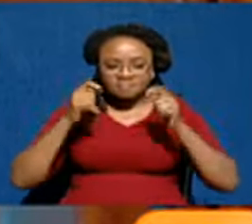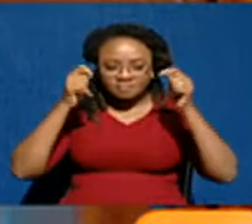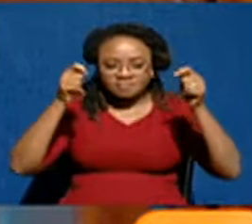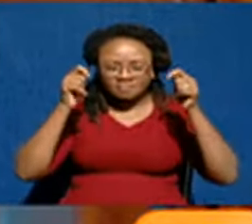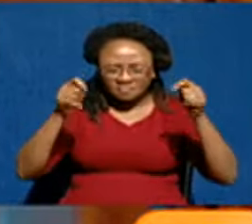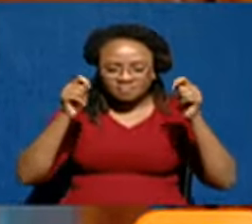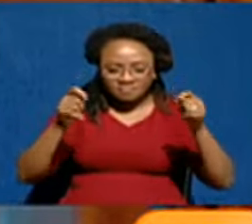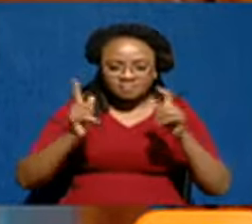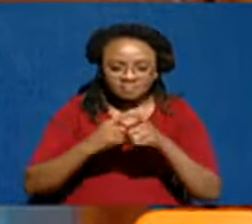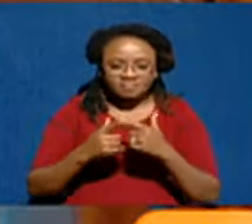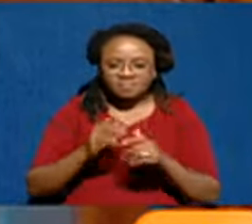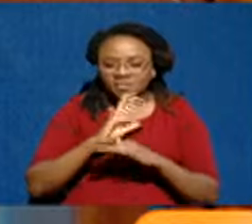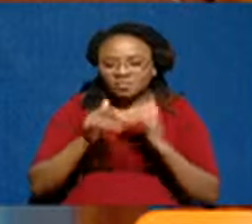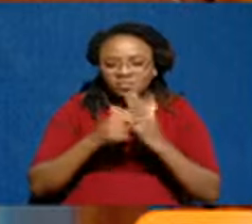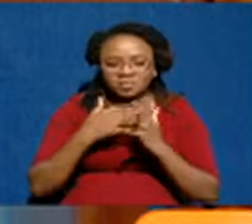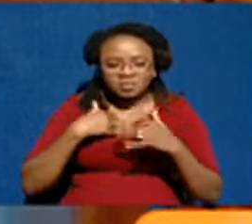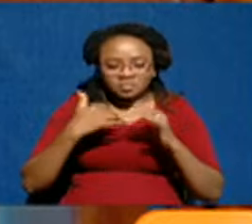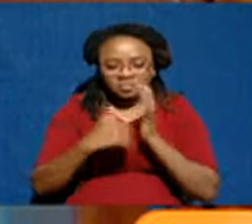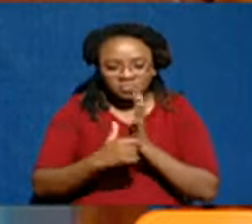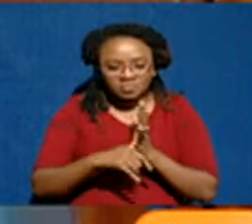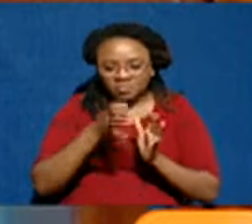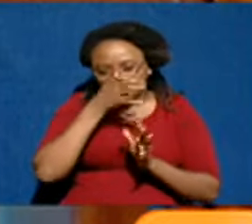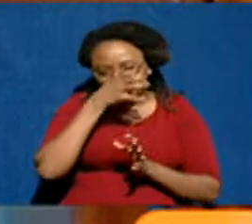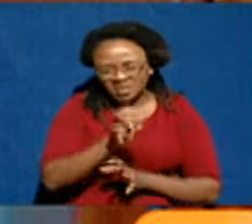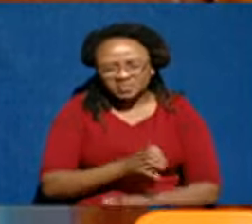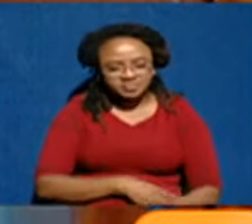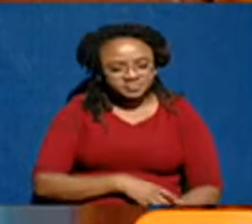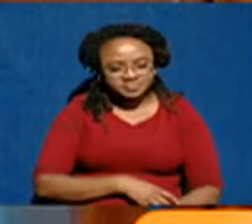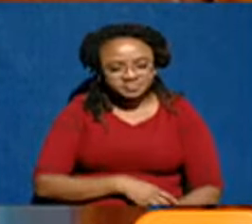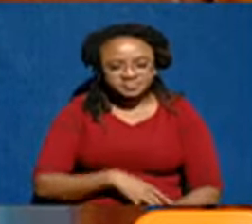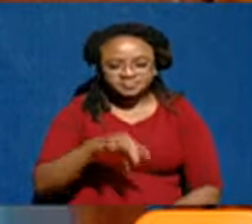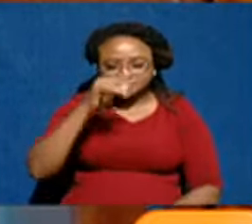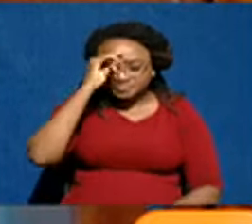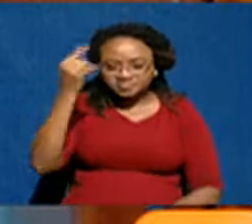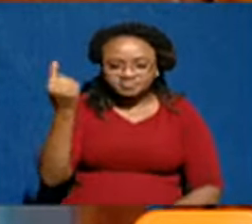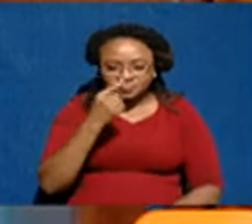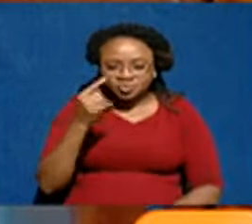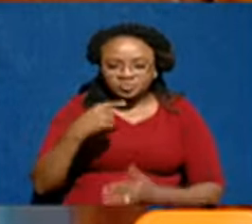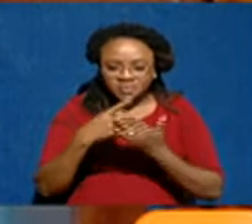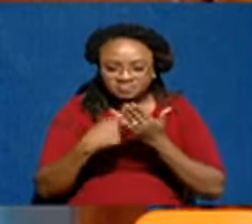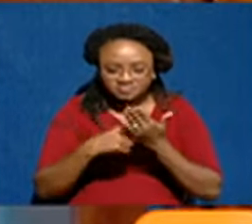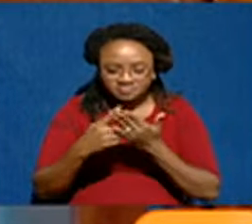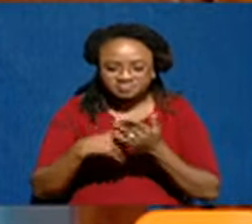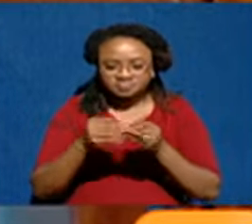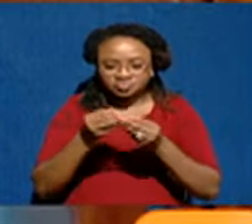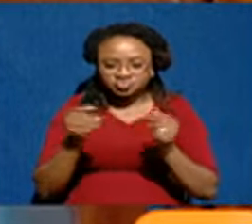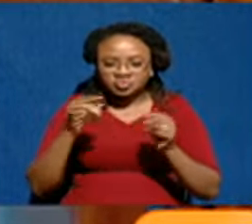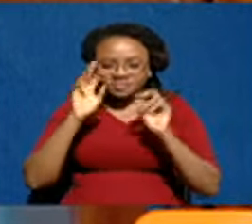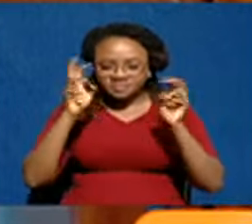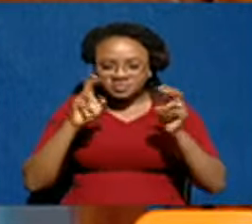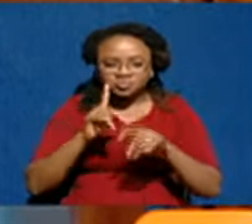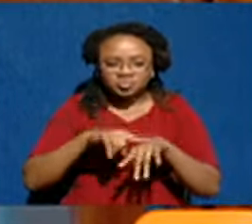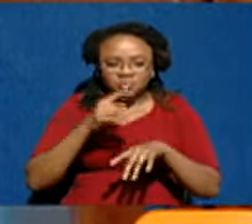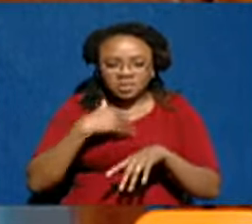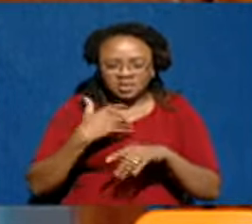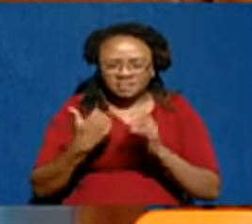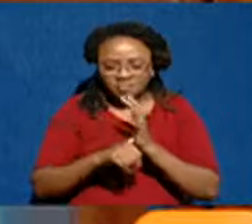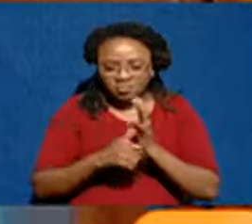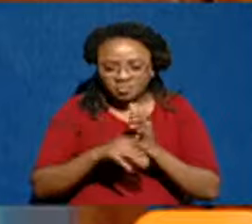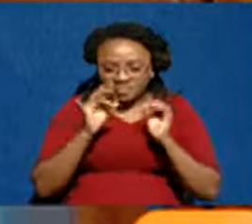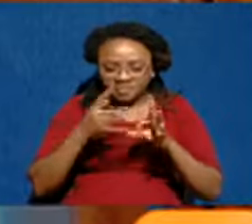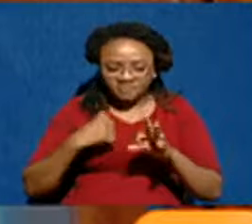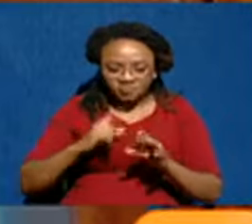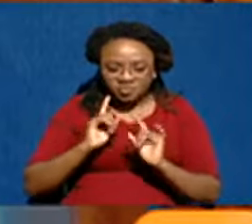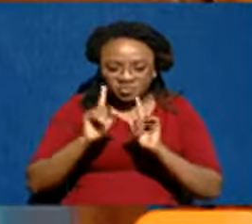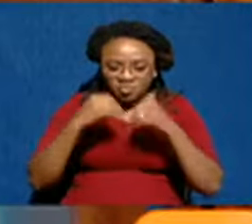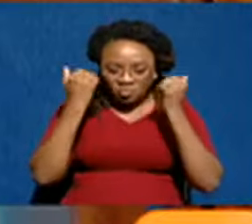closets. And that's the reality of what happens. The government only negotiates and handles issues when there's a crisis, when we don't go to work. And